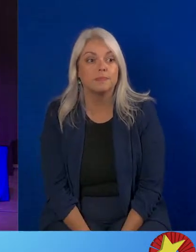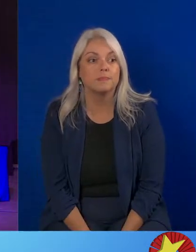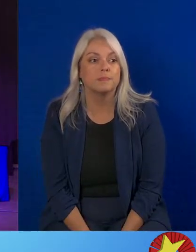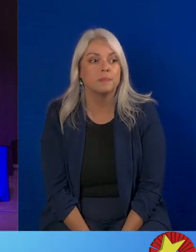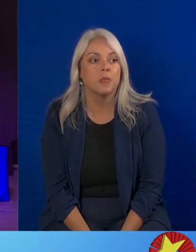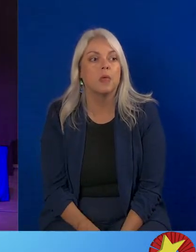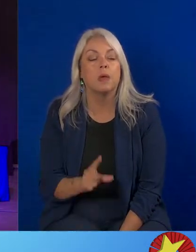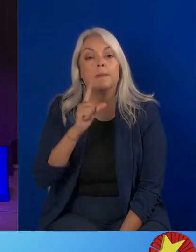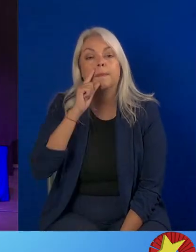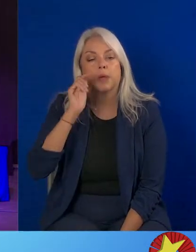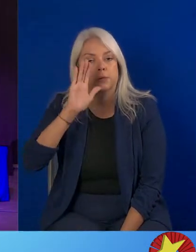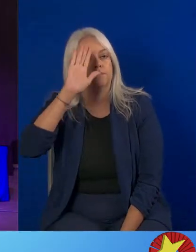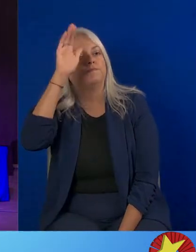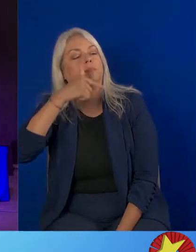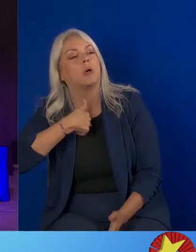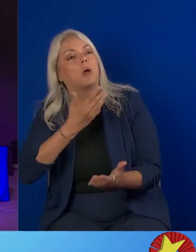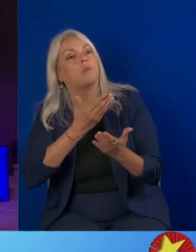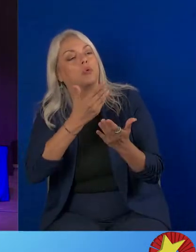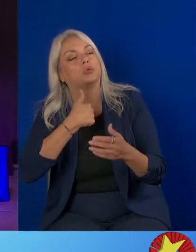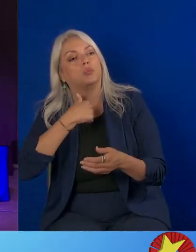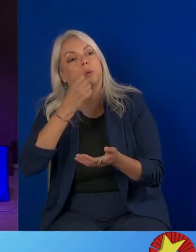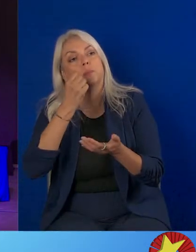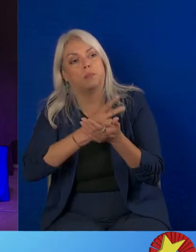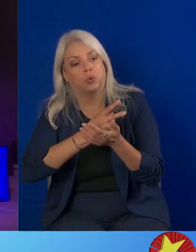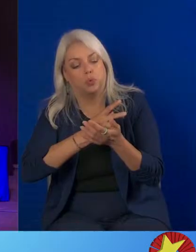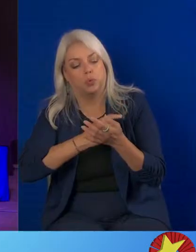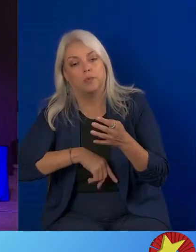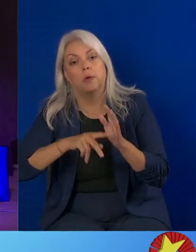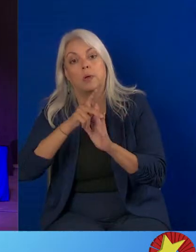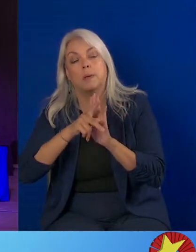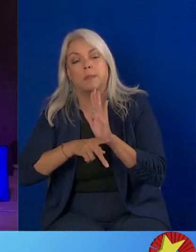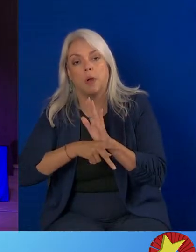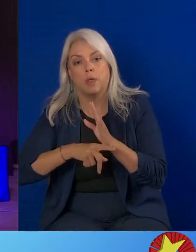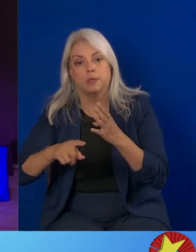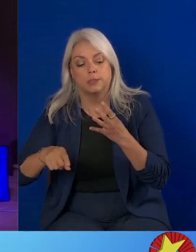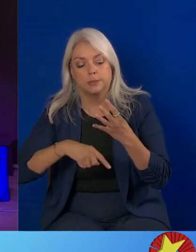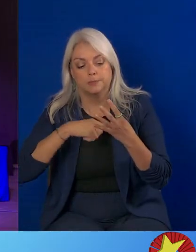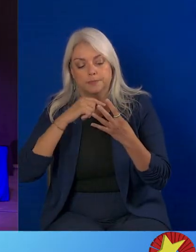So this bill, I'd like to move that we approve policy